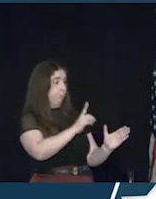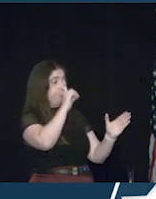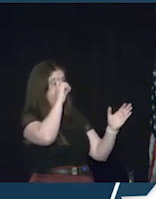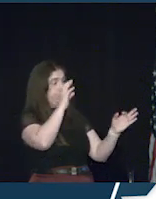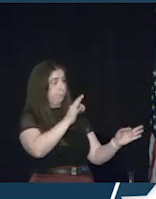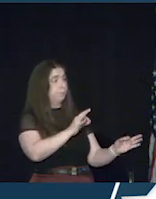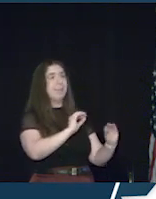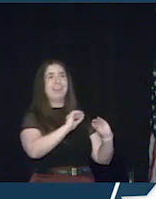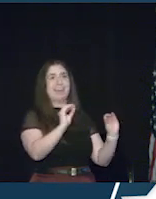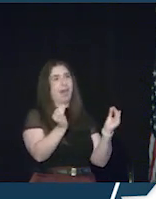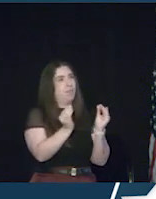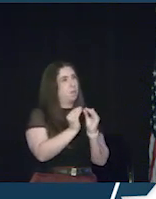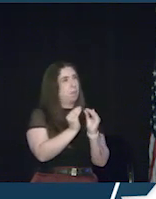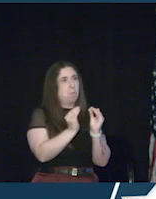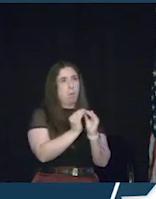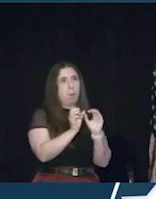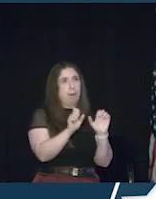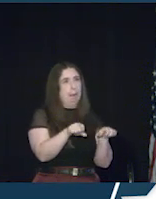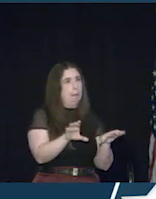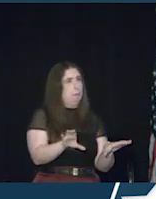more that they could do